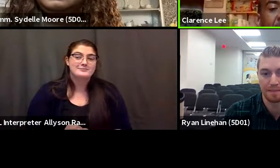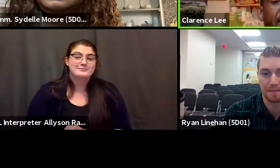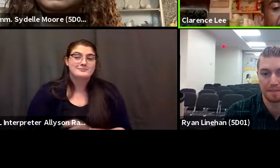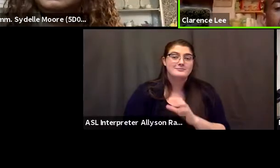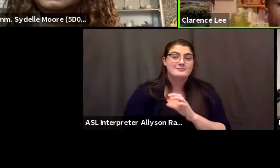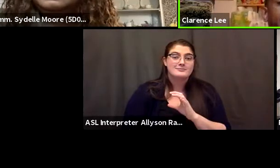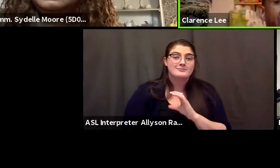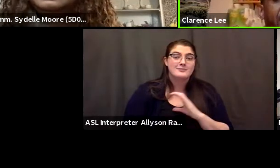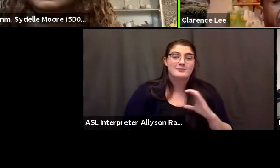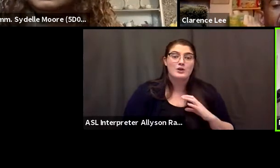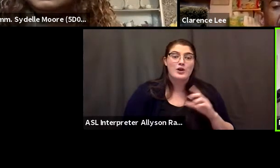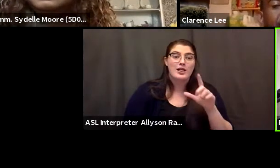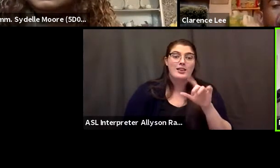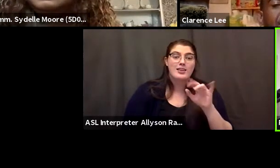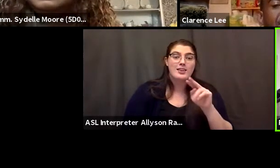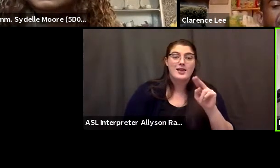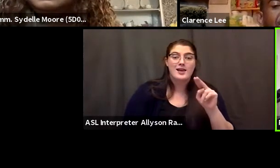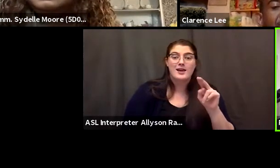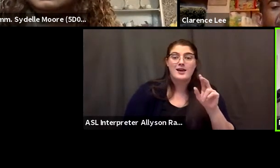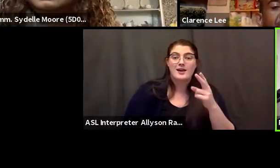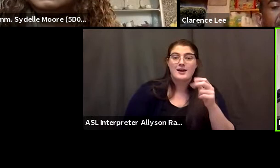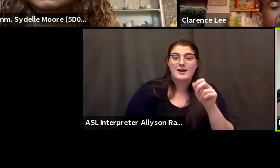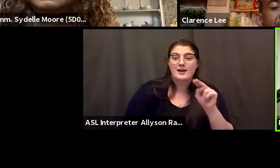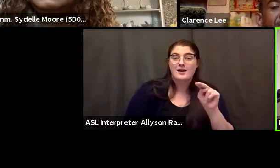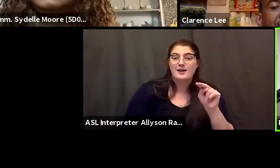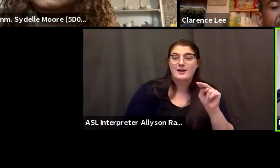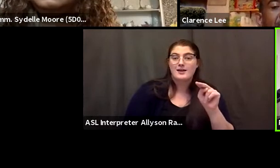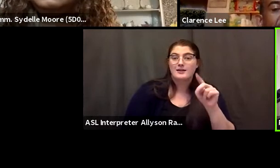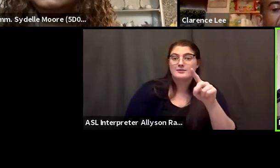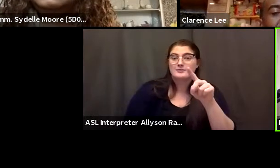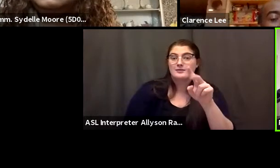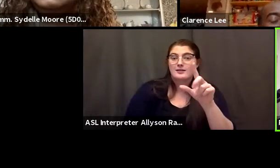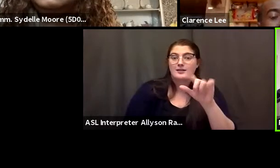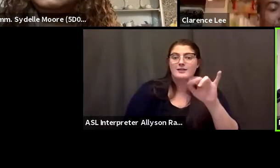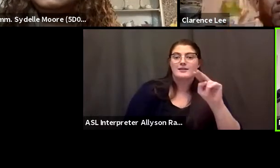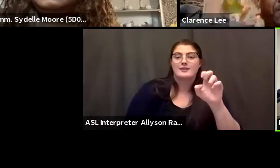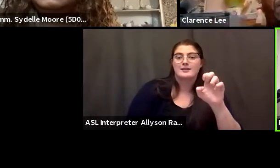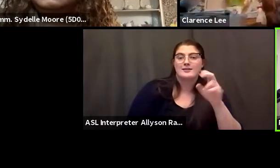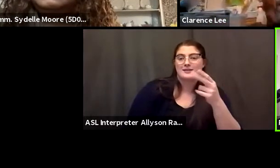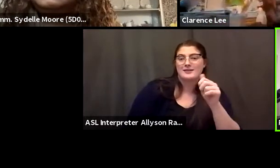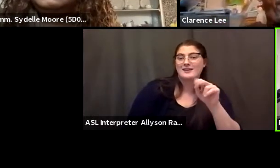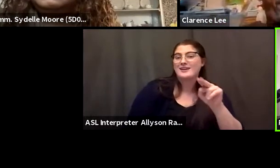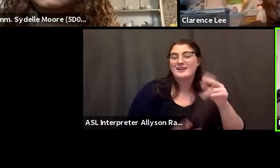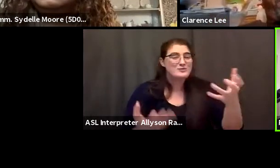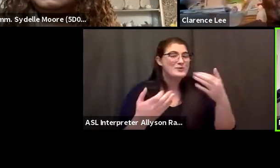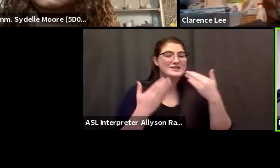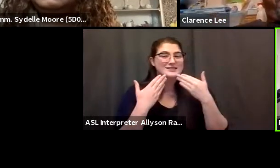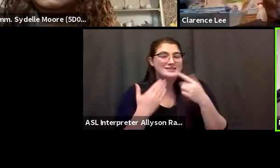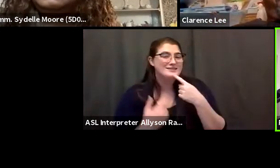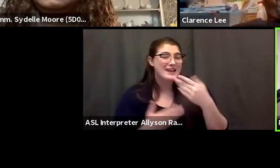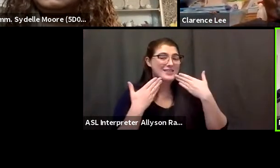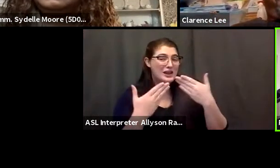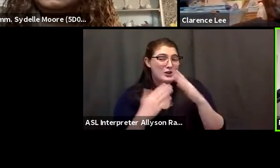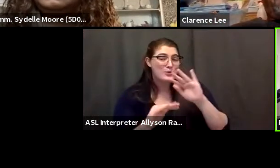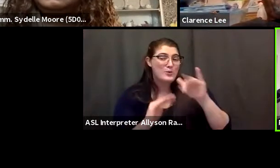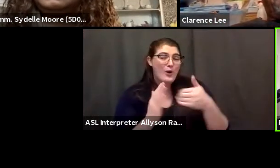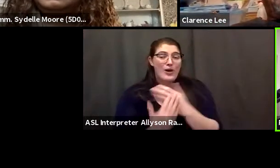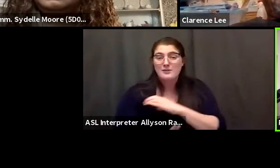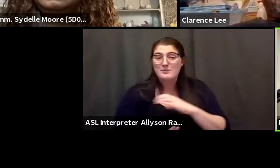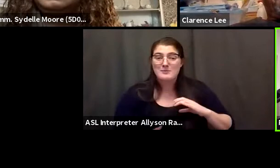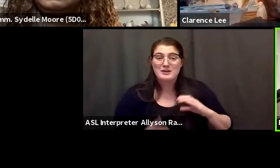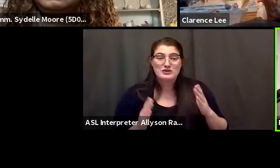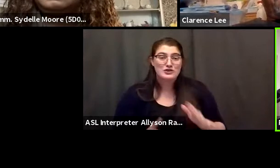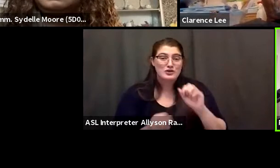Commissioner Linhan? I want to say thank you. Thank you for all the commissioners working together,